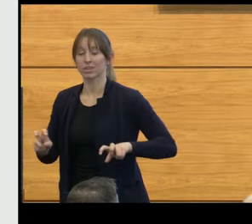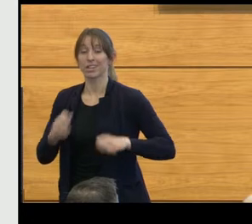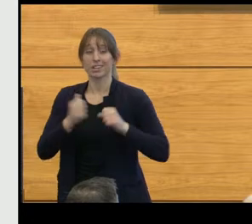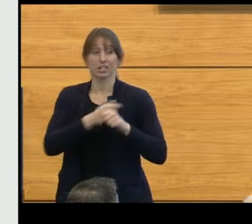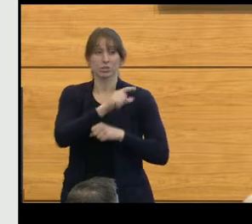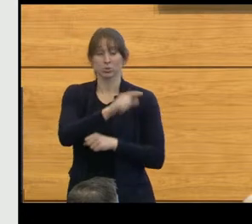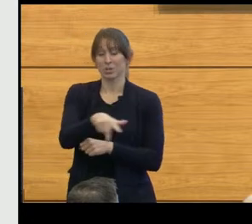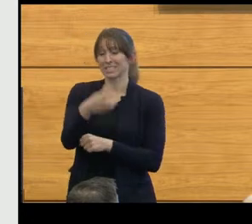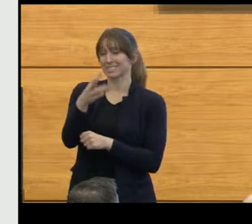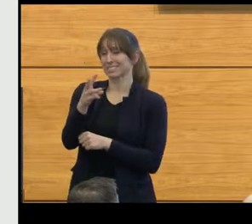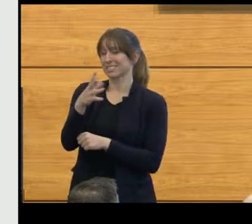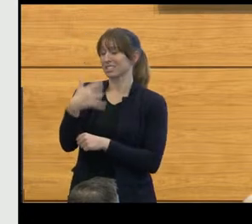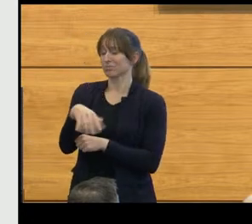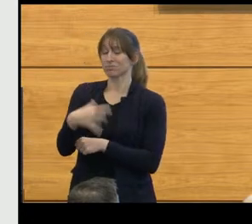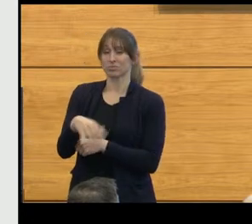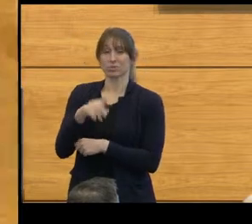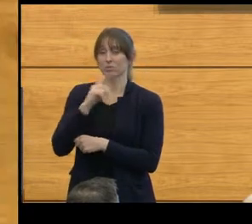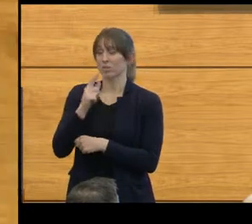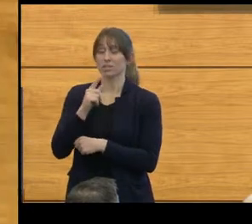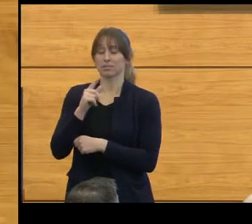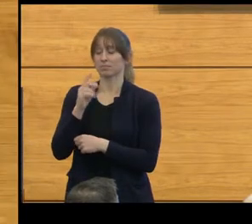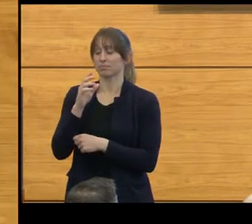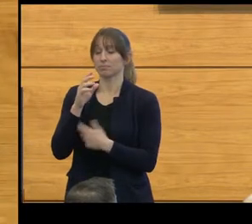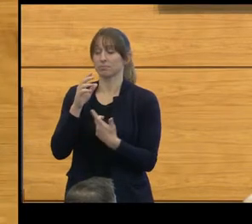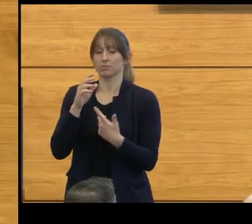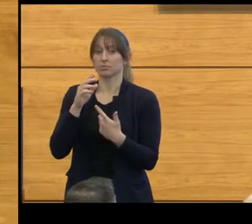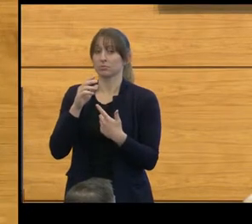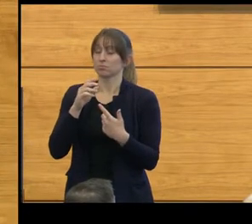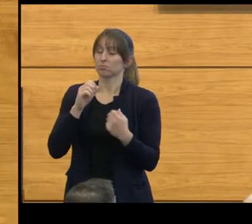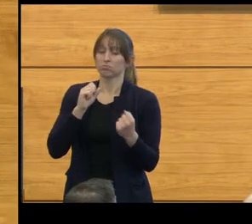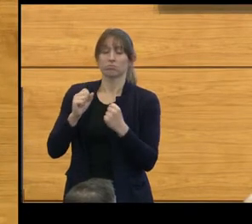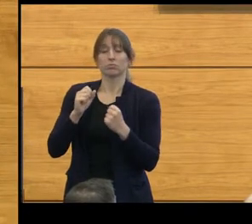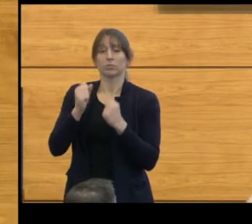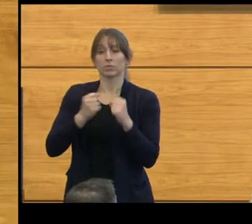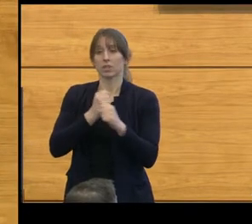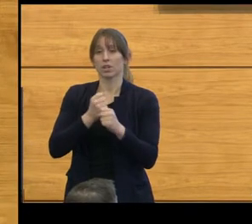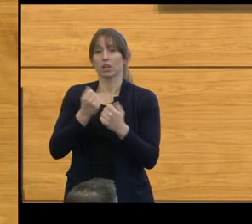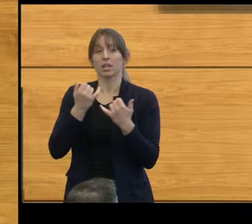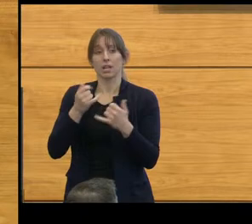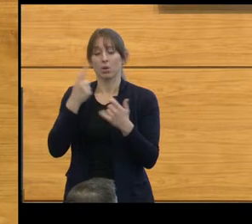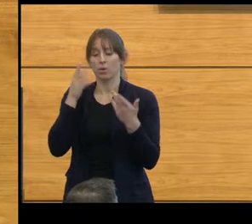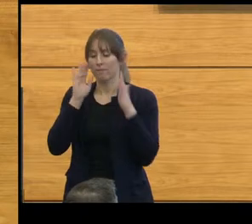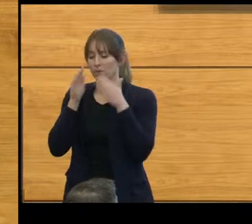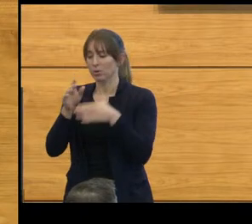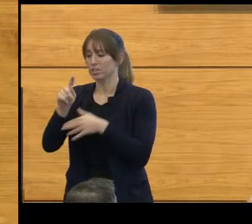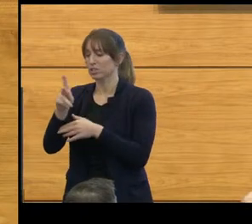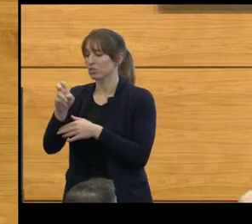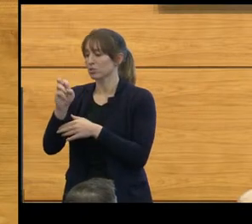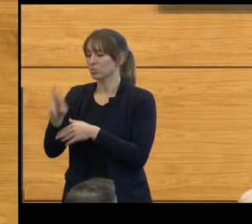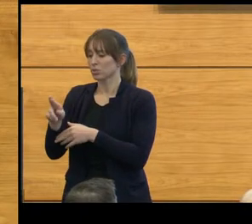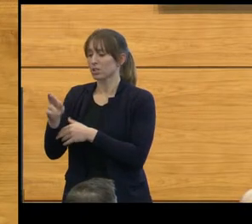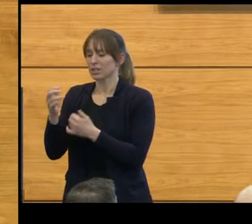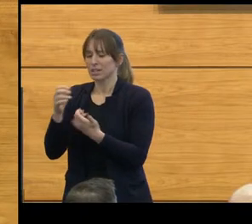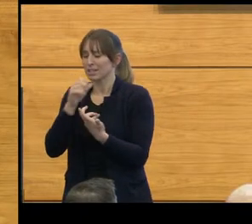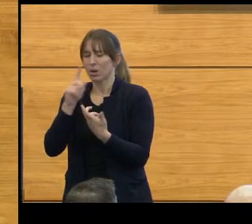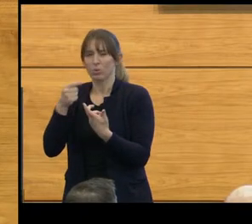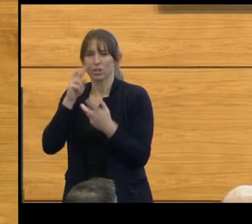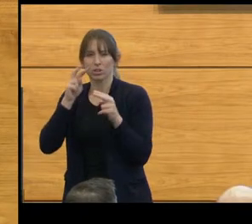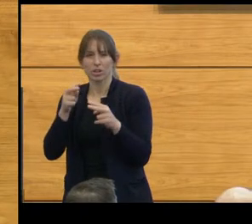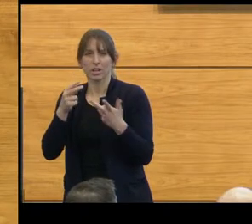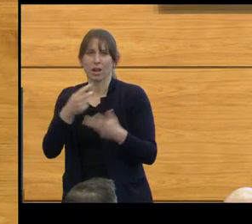change its classification of tumors. They now looked at things like whether or not there was a 1P or